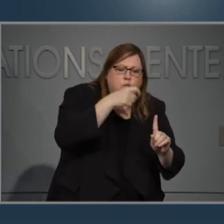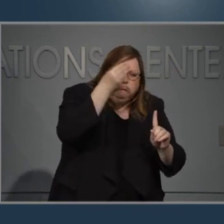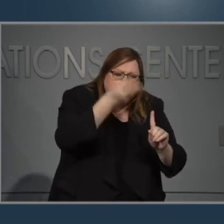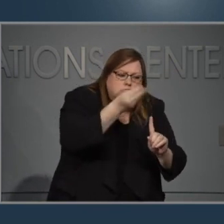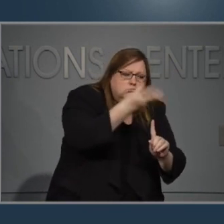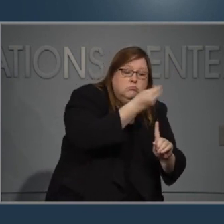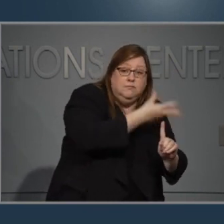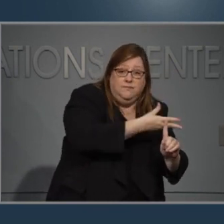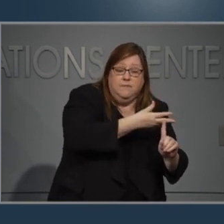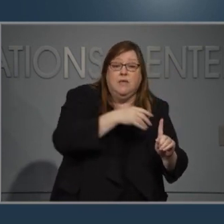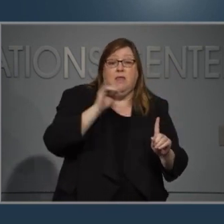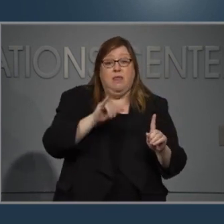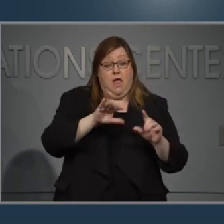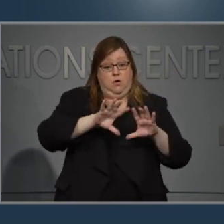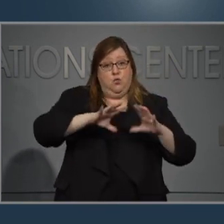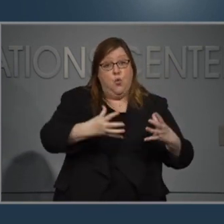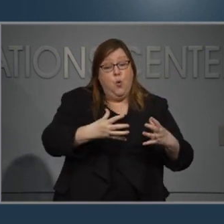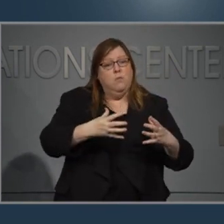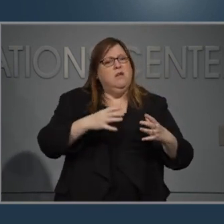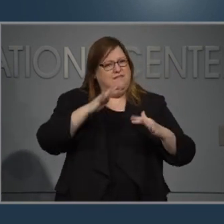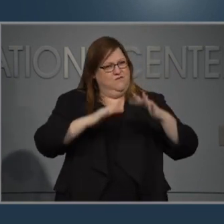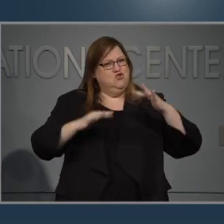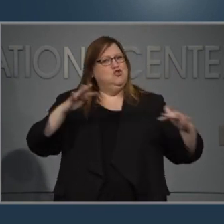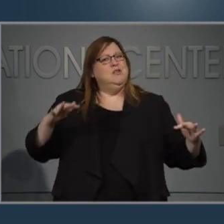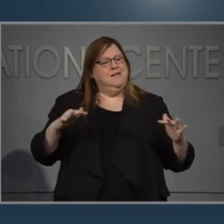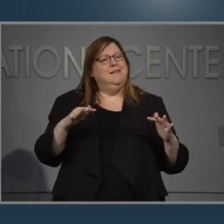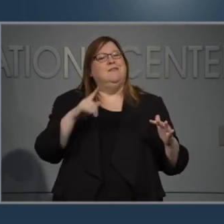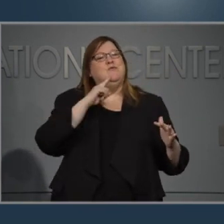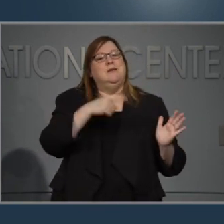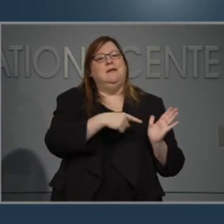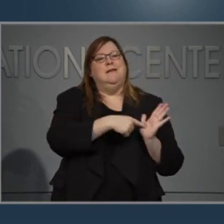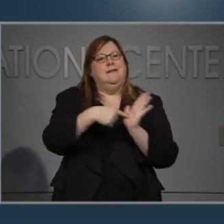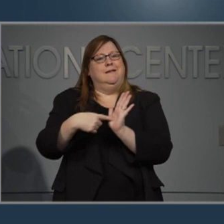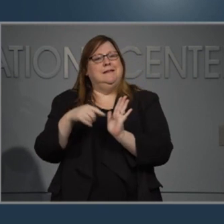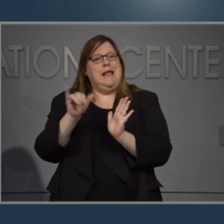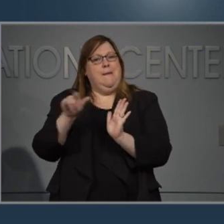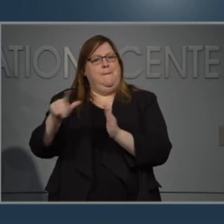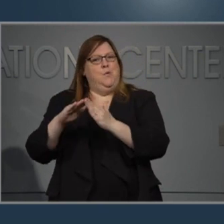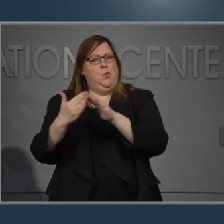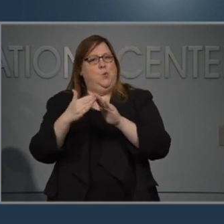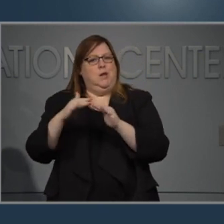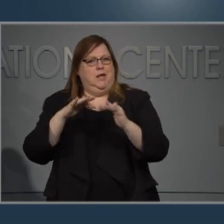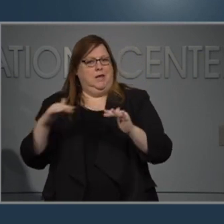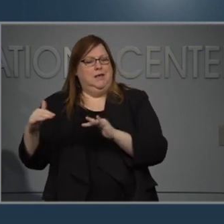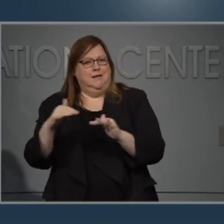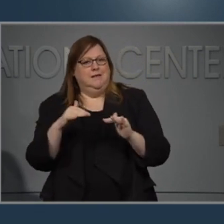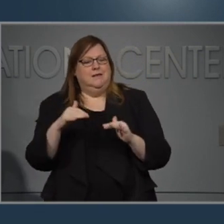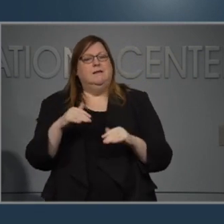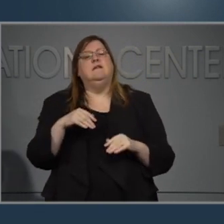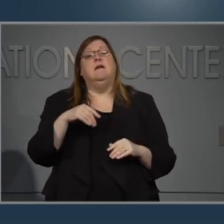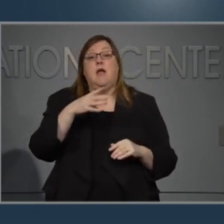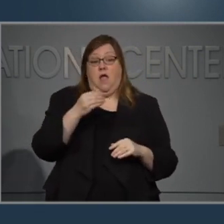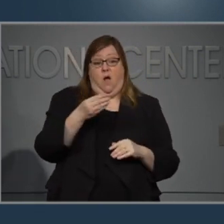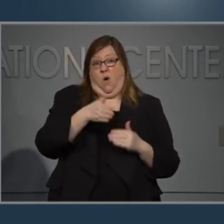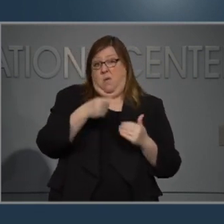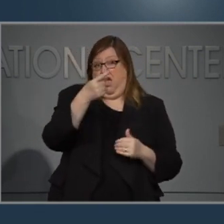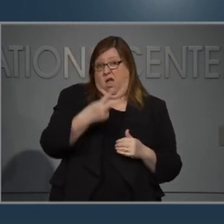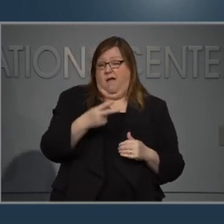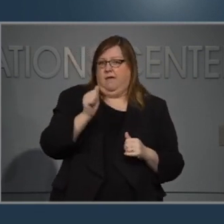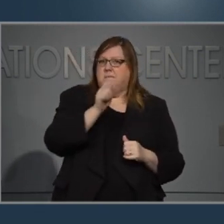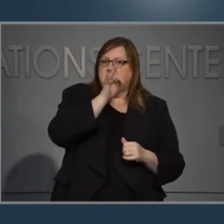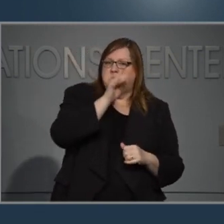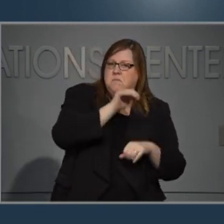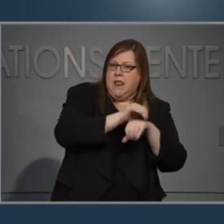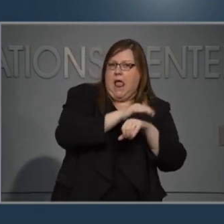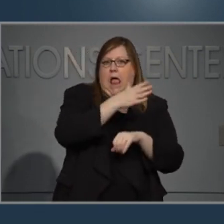almost half are bilingual. Again, our PPE supplies continue to be stable. So today we're going to